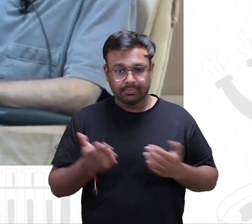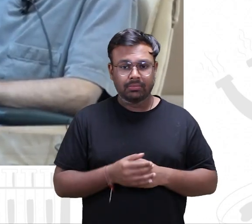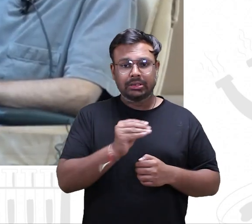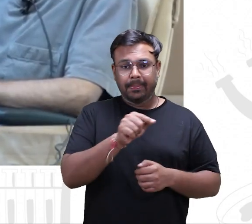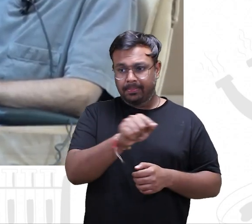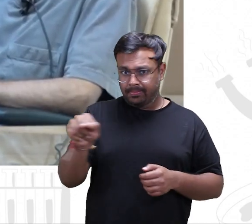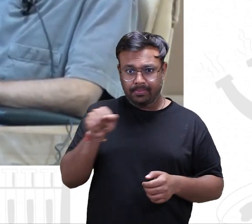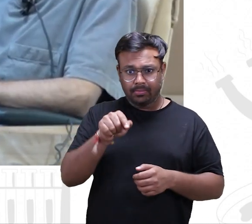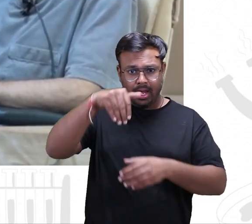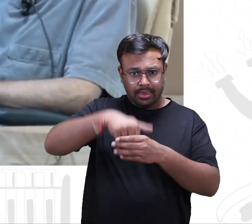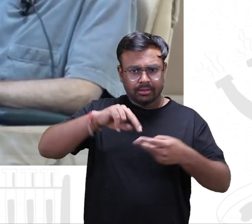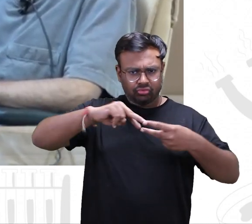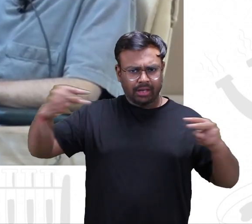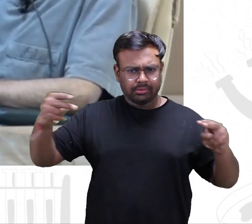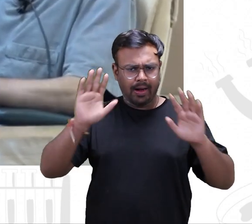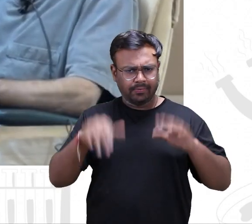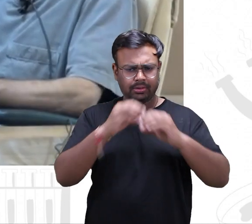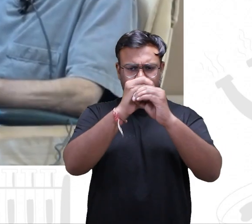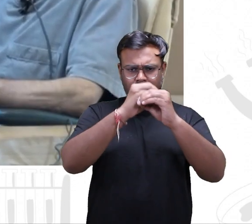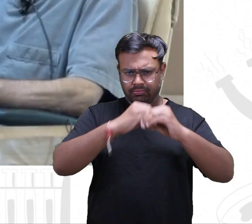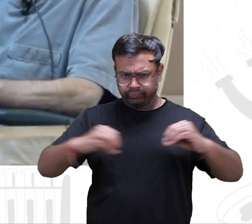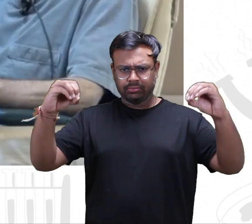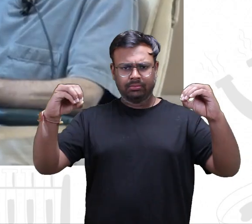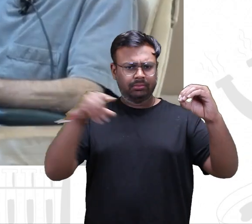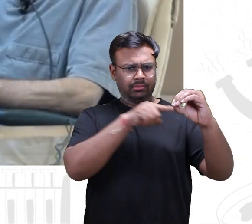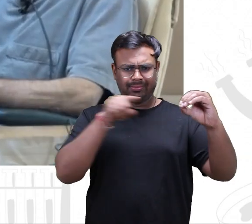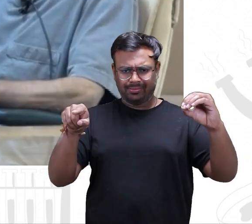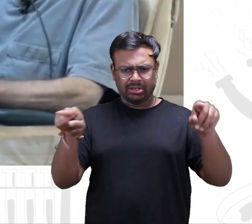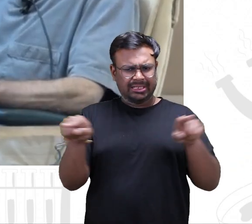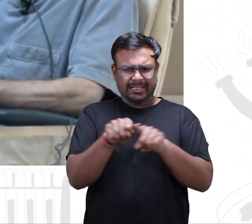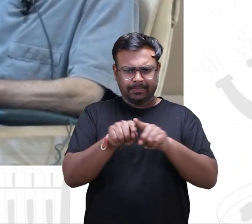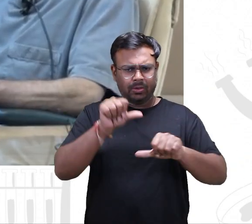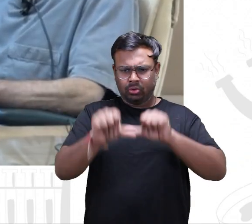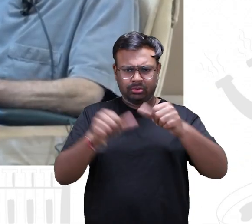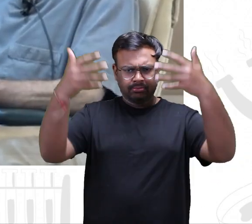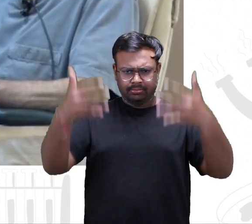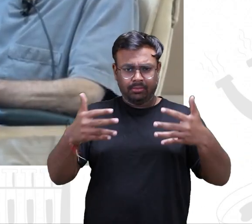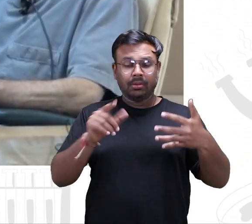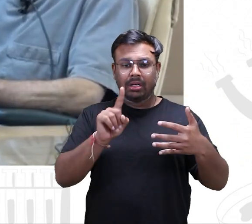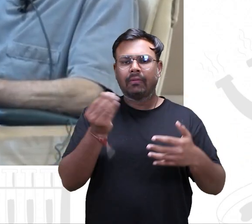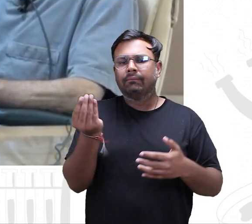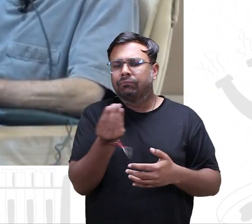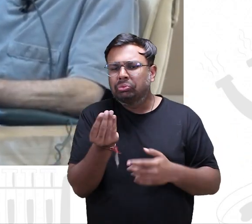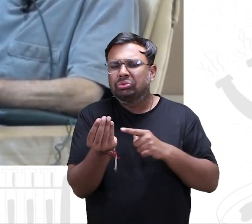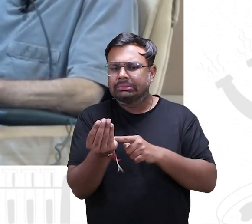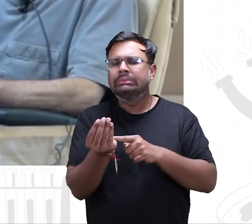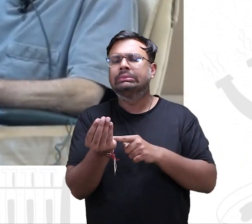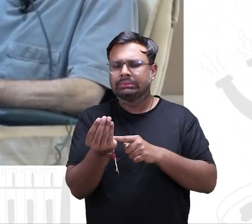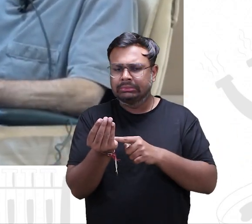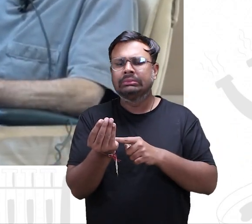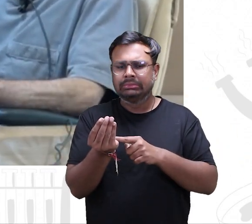probably some of the same components will be there. Certainly for the meiotic genes, it looks like the same components will be there.